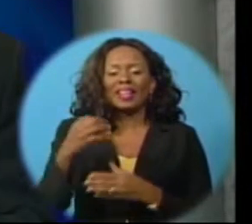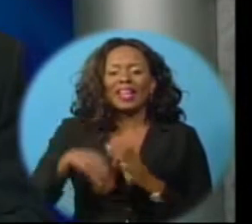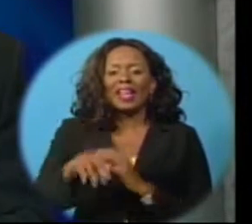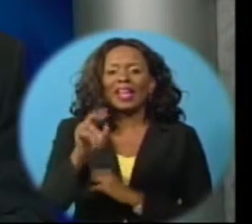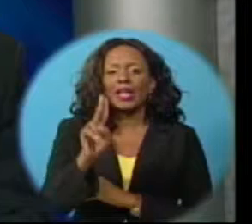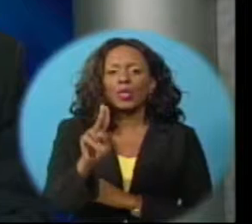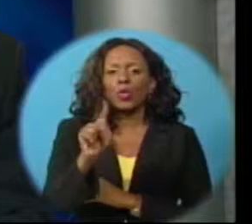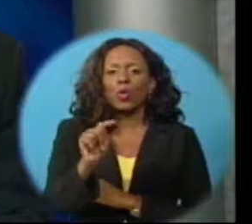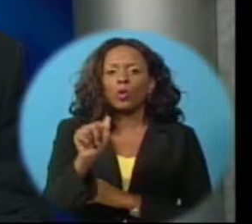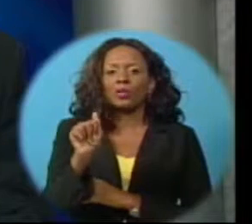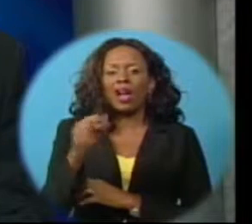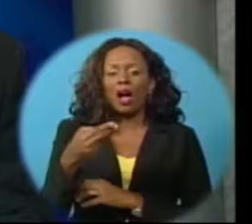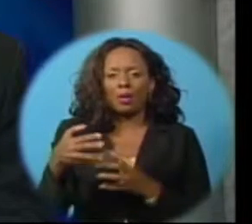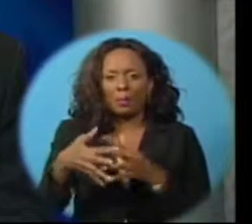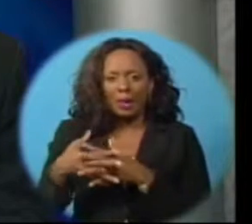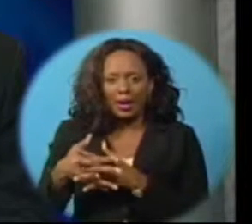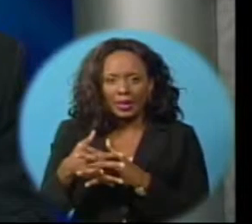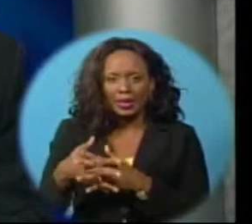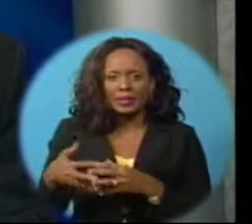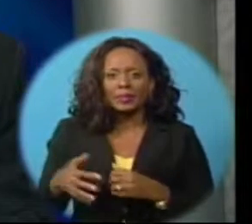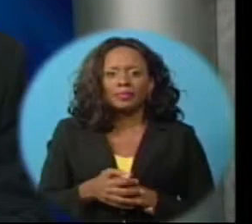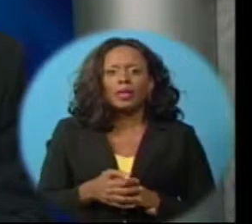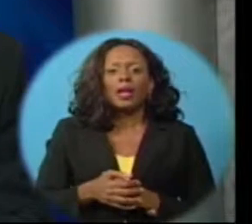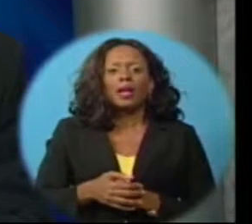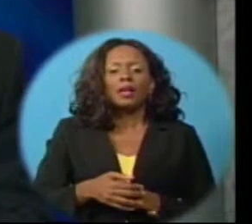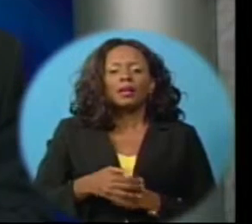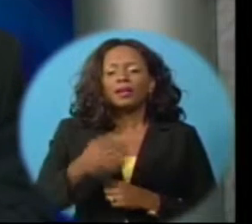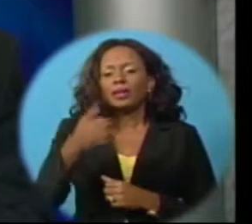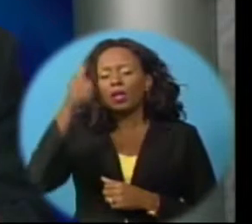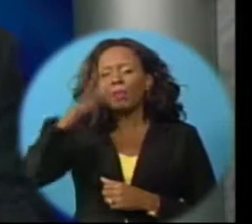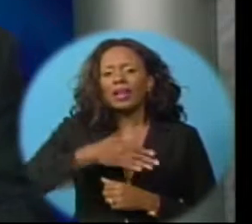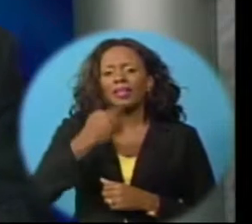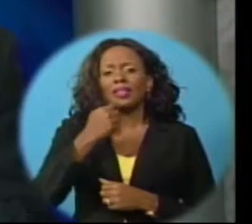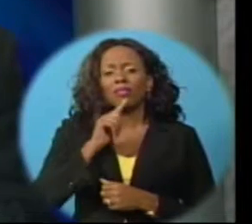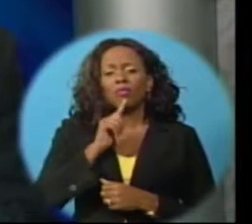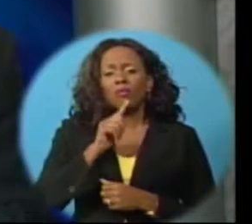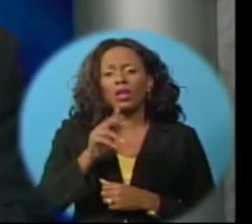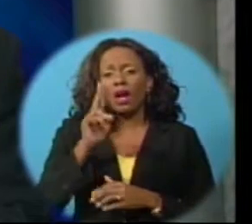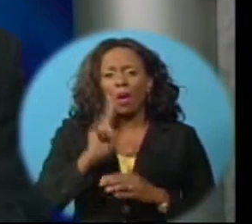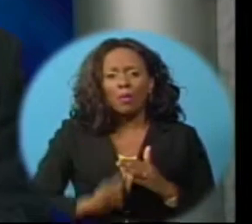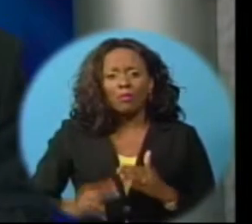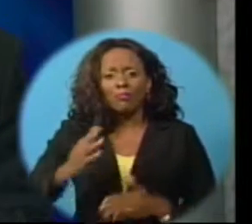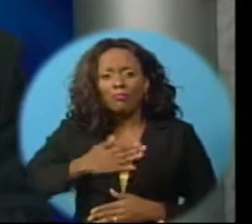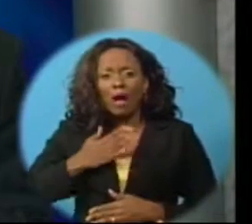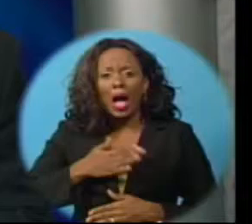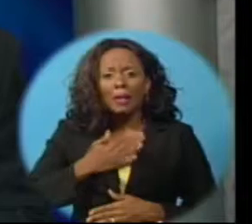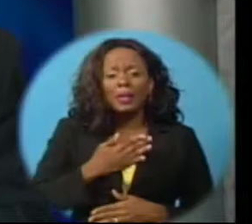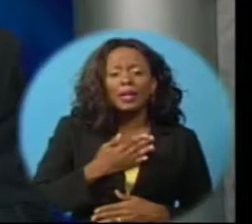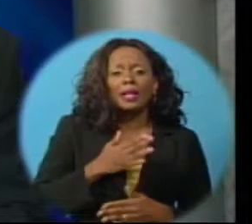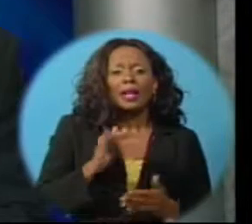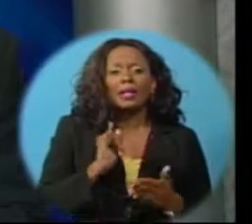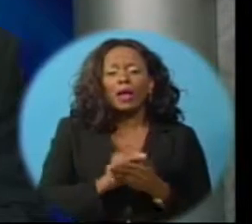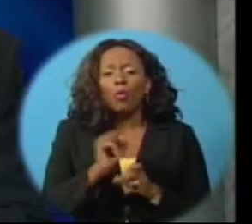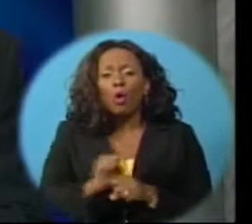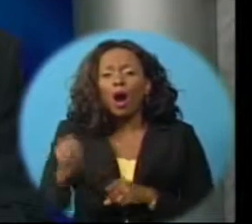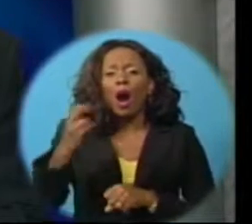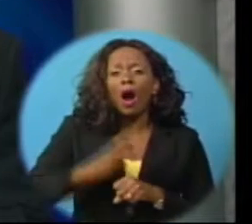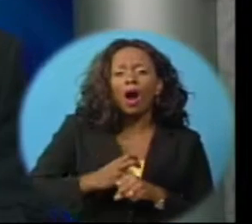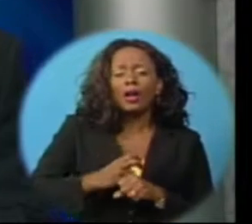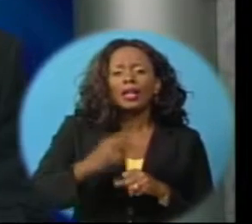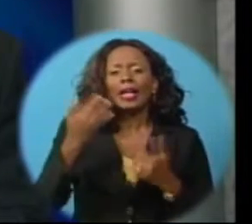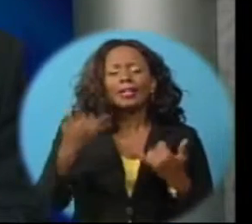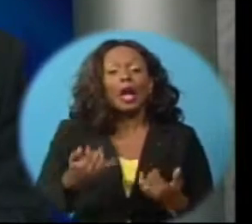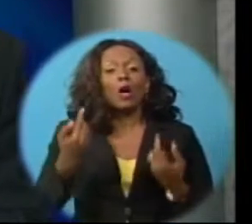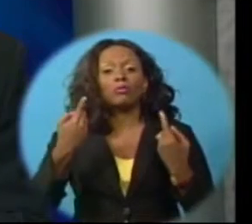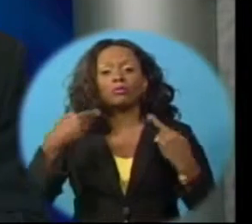and will be followed up with his recognition at the opening ceremony. Clark says he's humble and happy that his dedication to senior